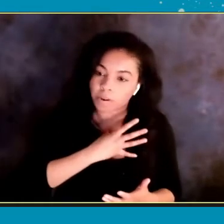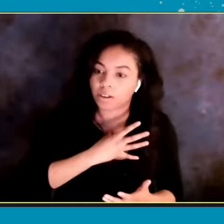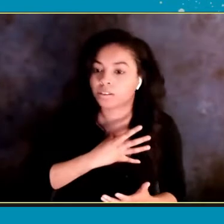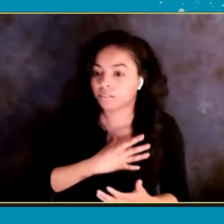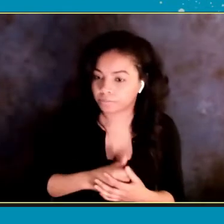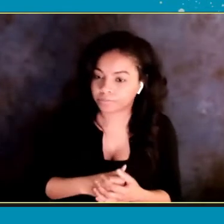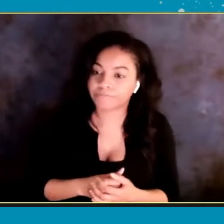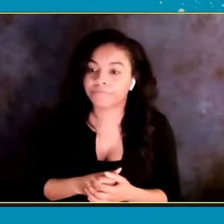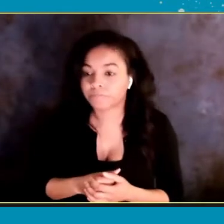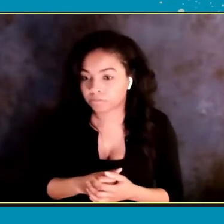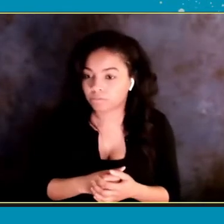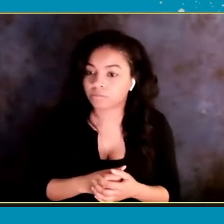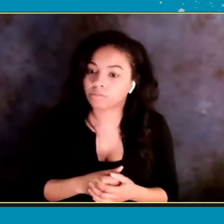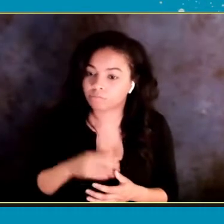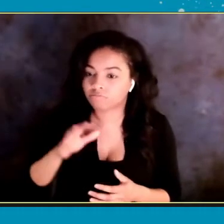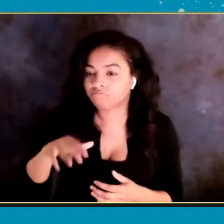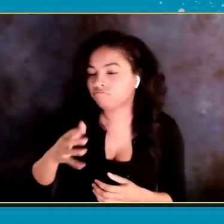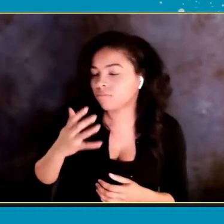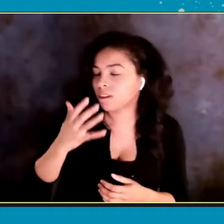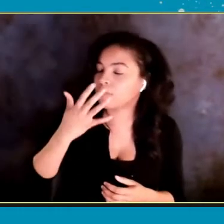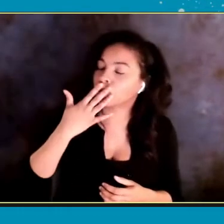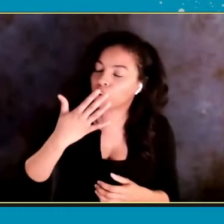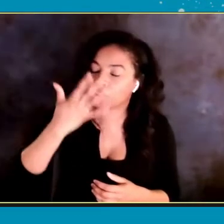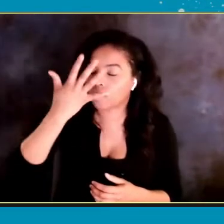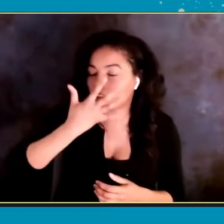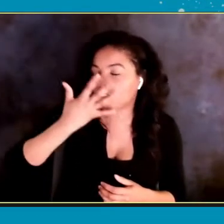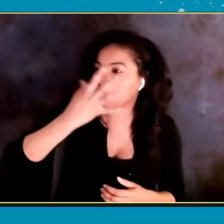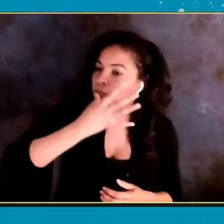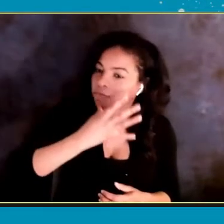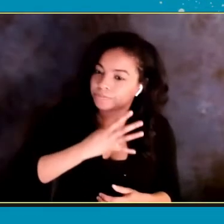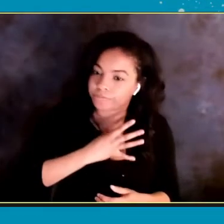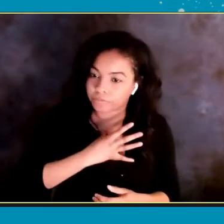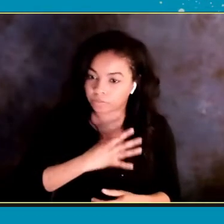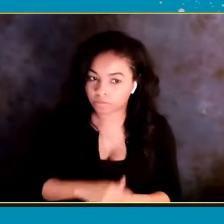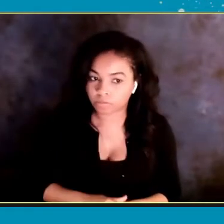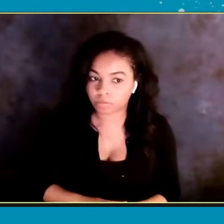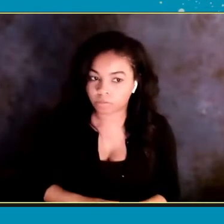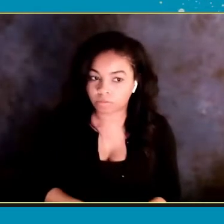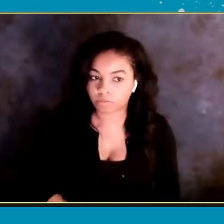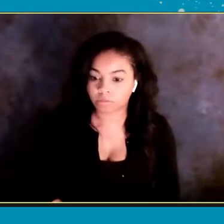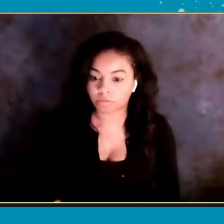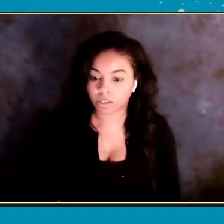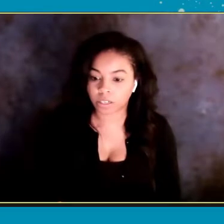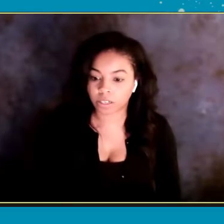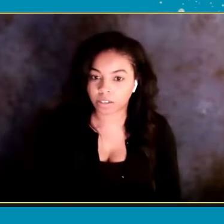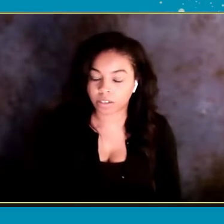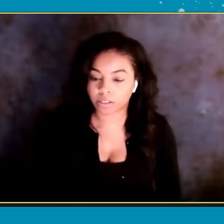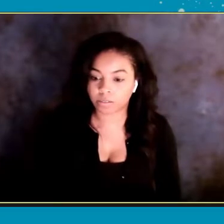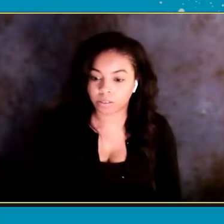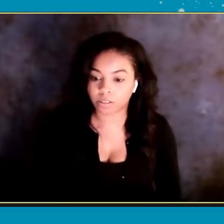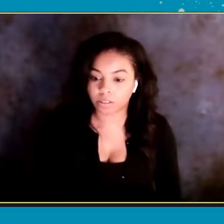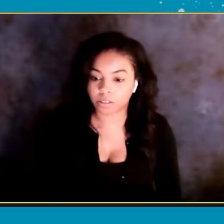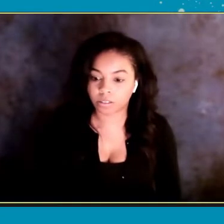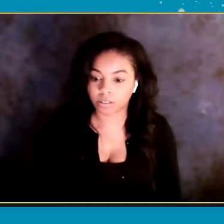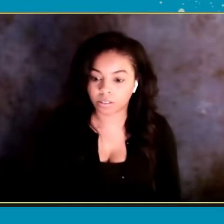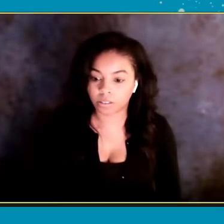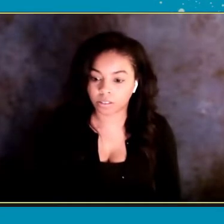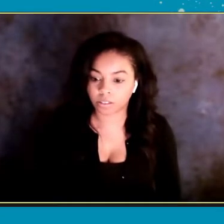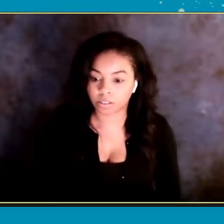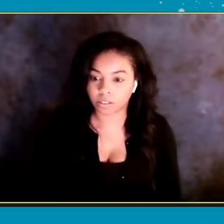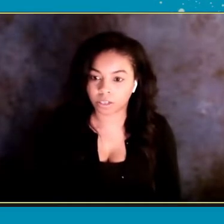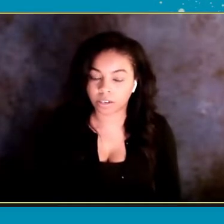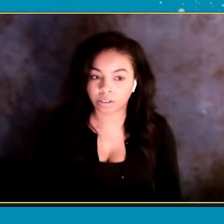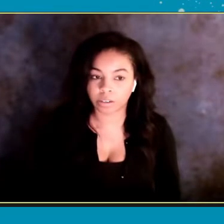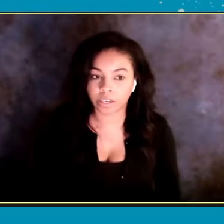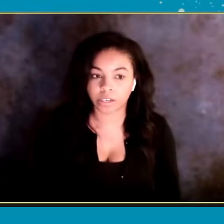want to, you can be strong and kind in this crazy world. Lord, you know